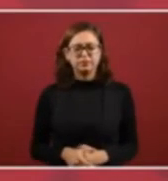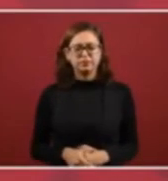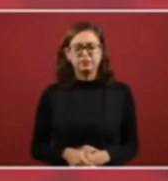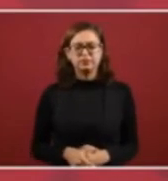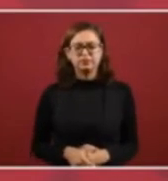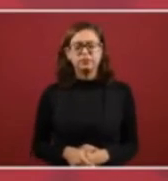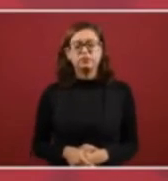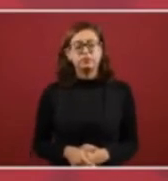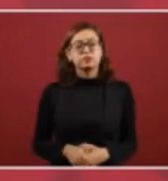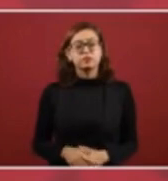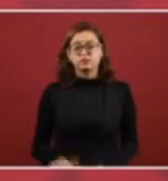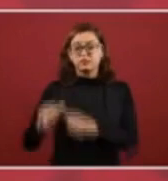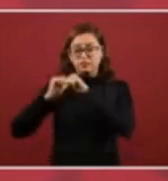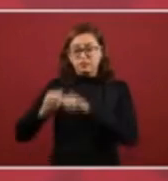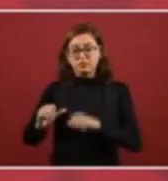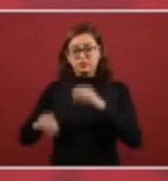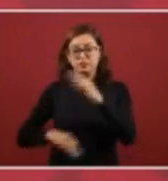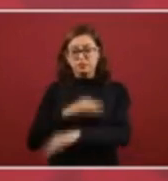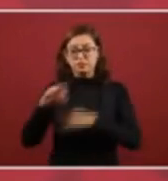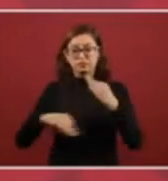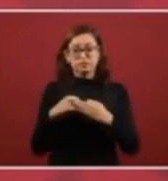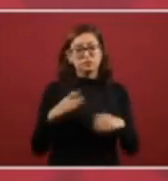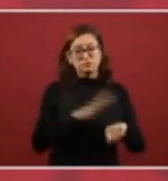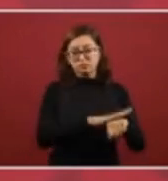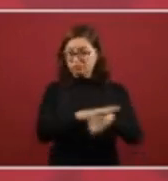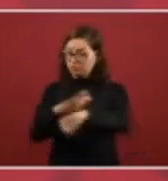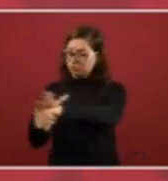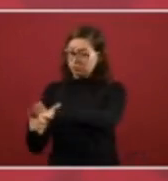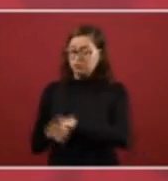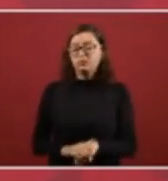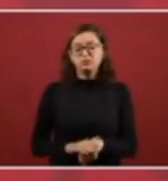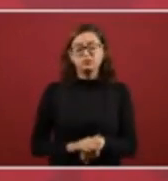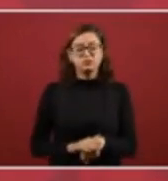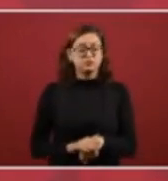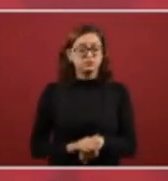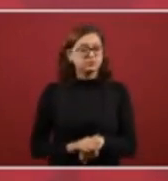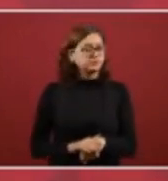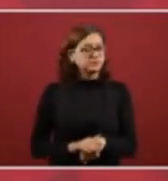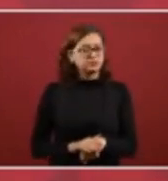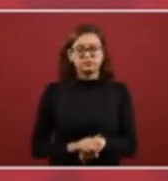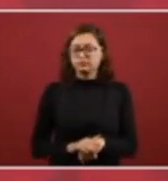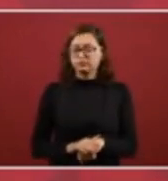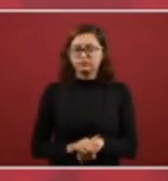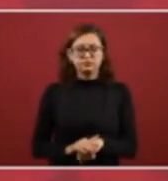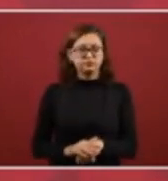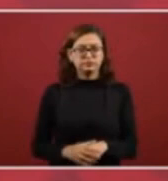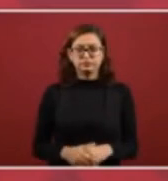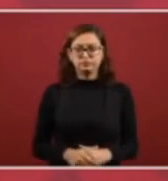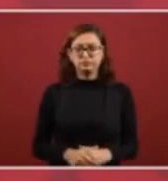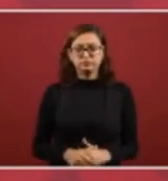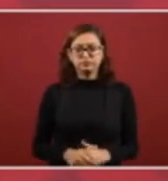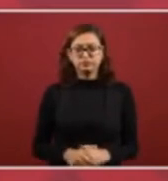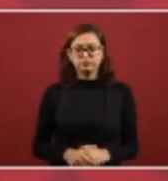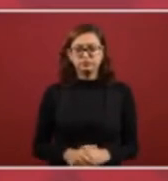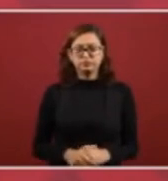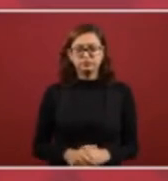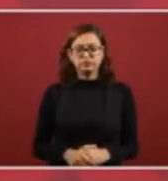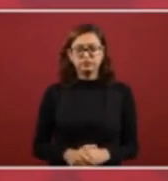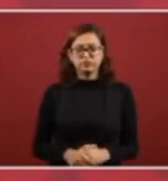To do a call out to all the people, all the authorities, so that they